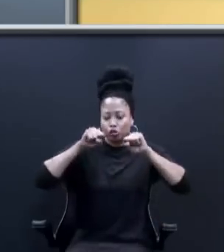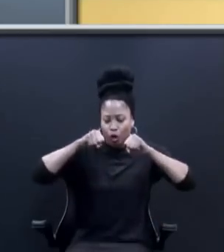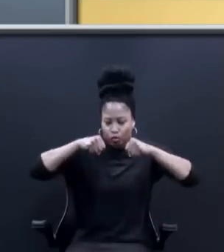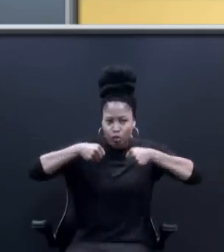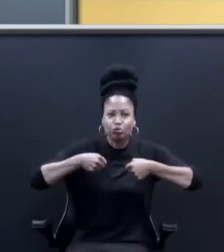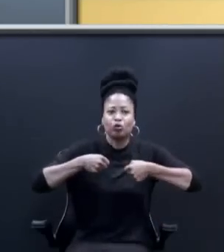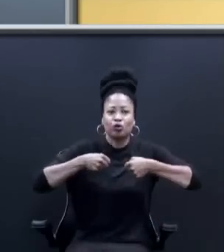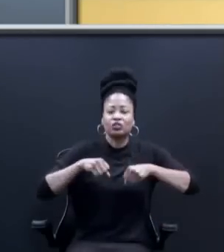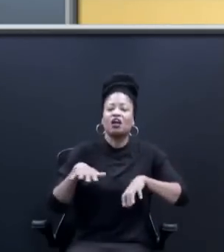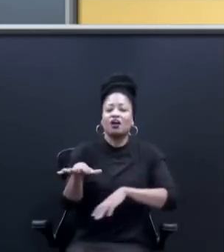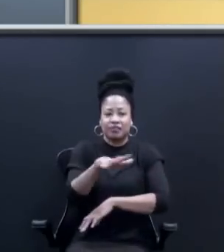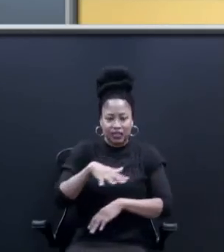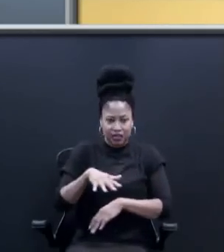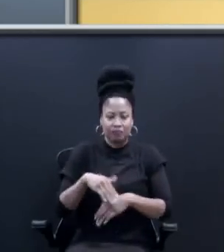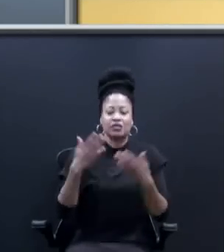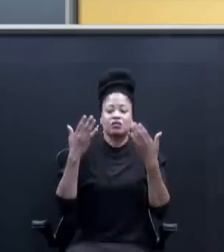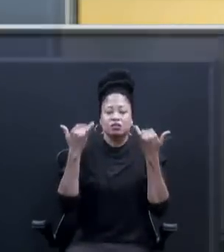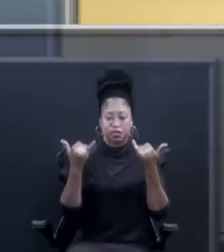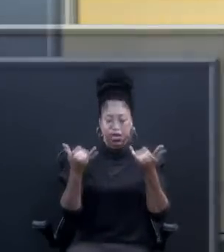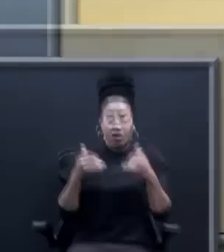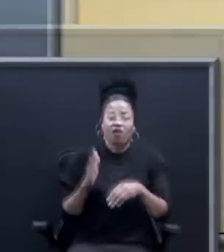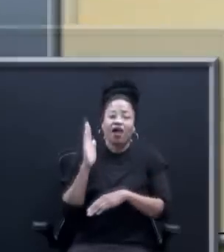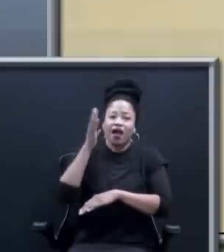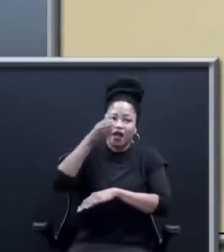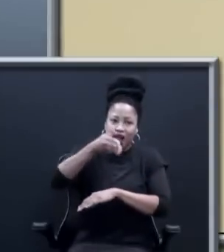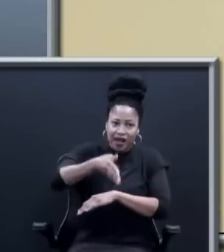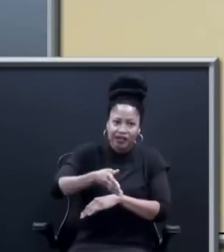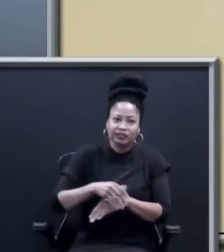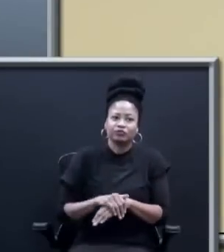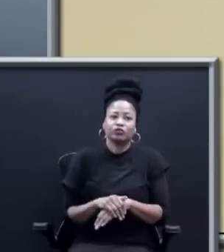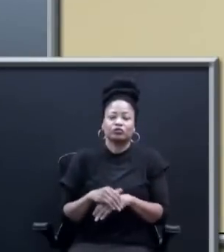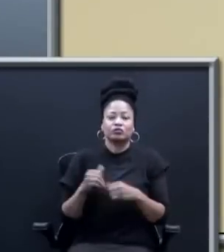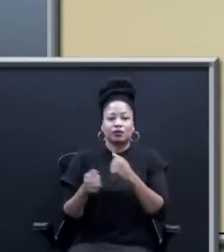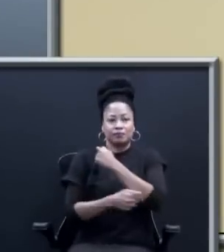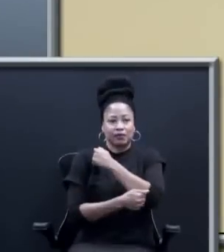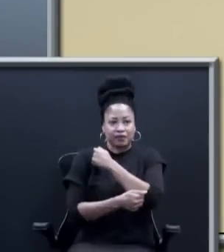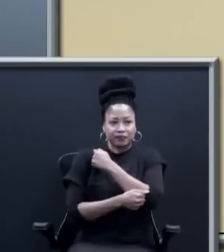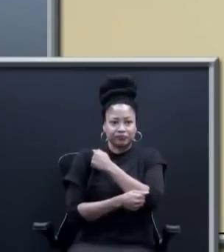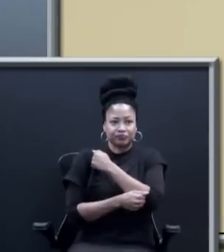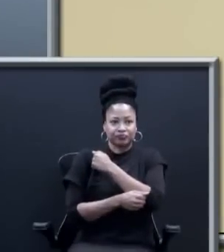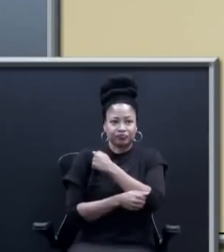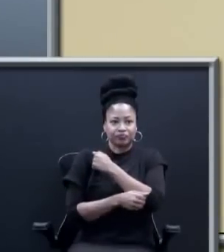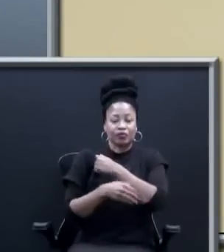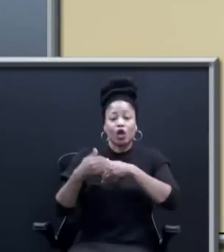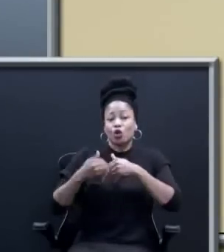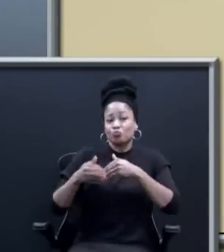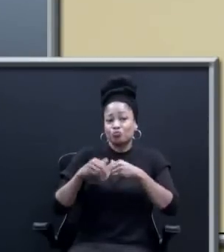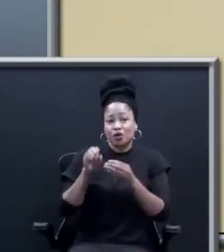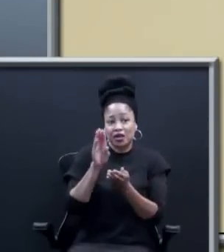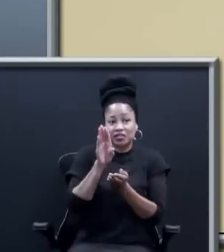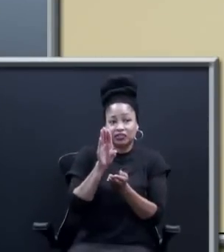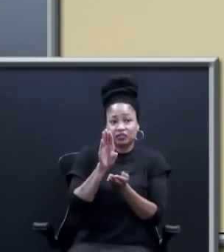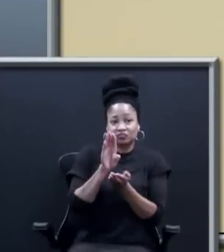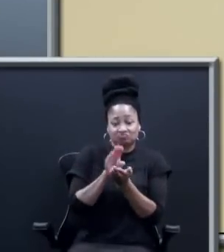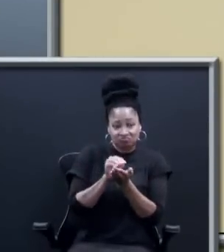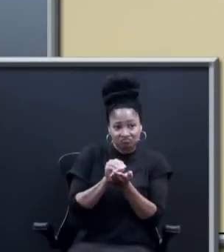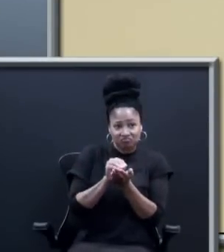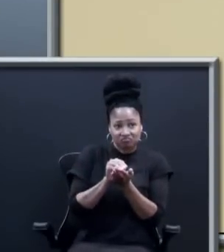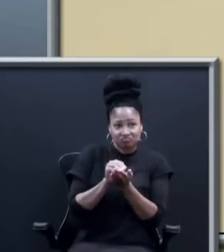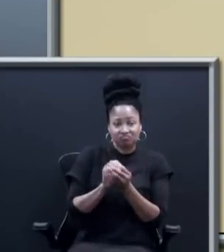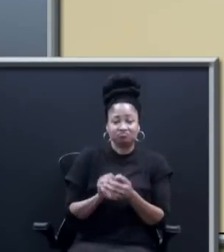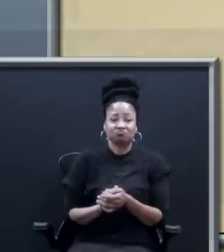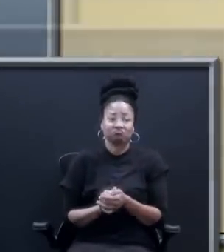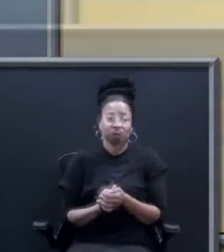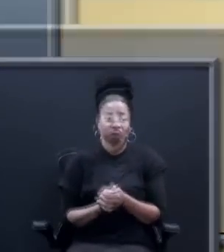morrow after the Passover, go ahead. Unleavened cakes and parched corn in the self same day. So they did